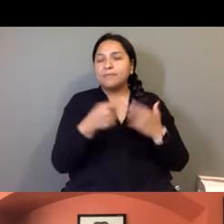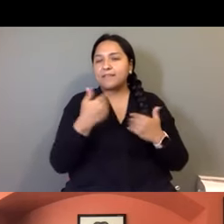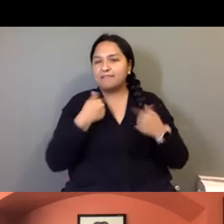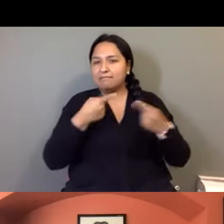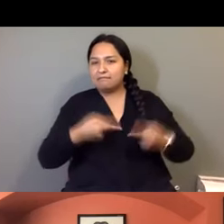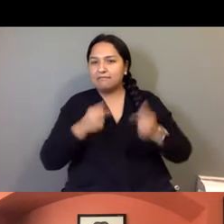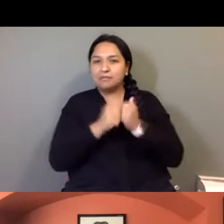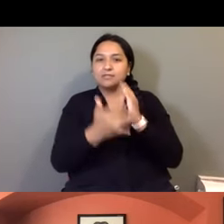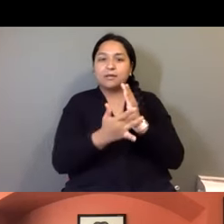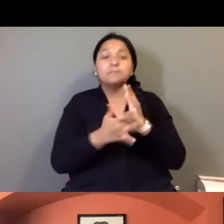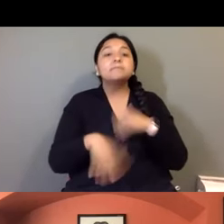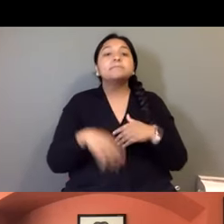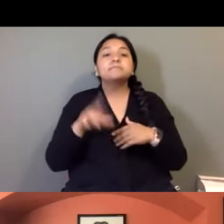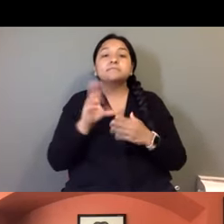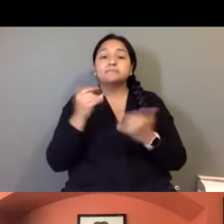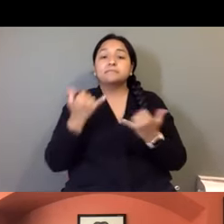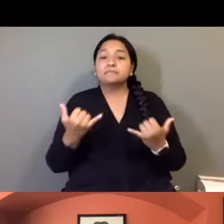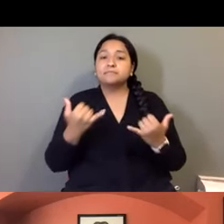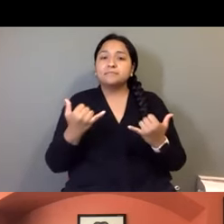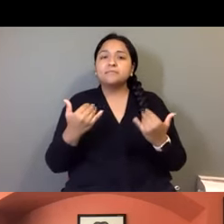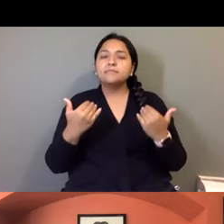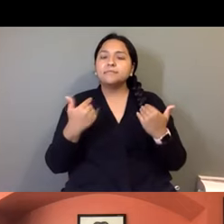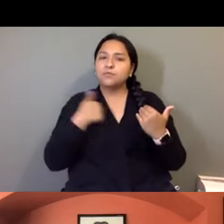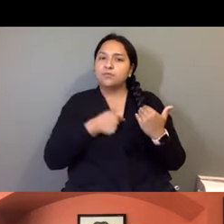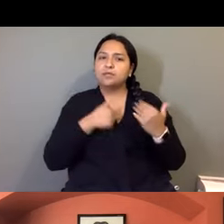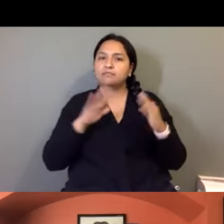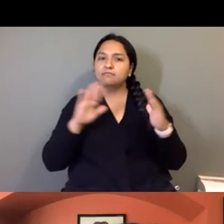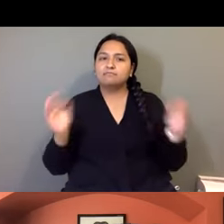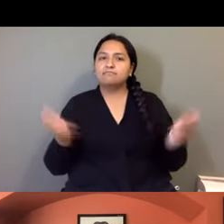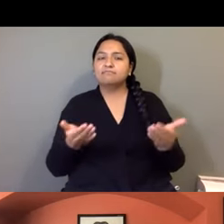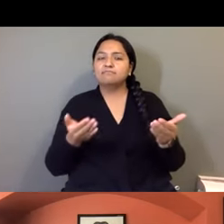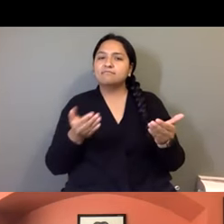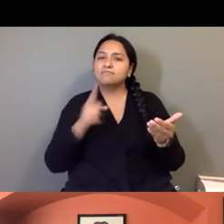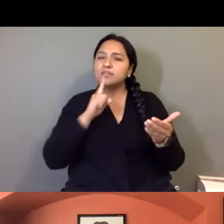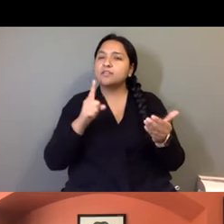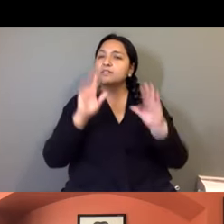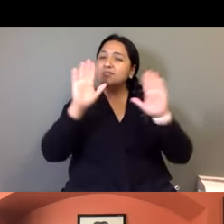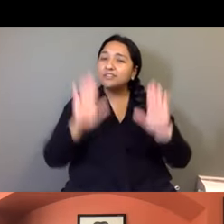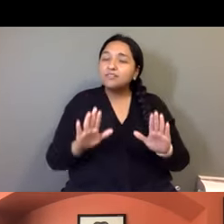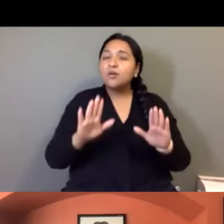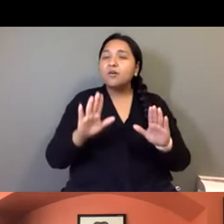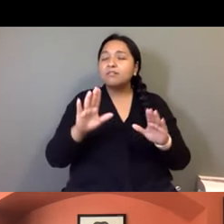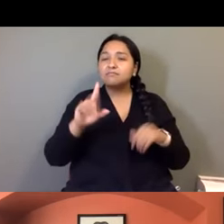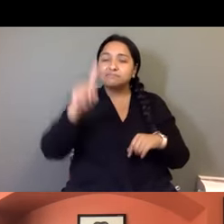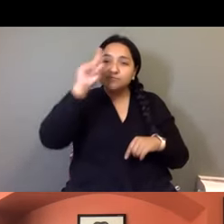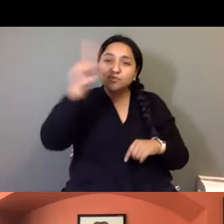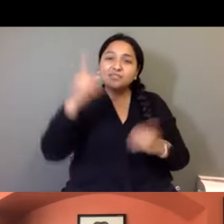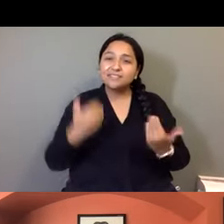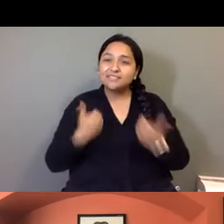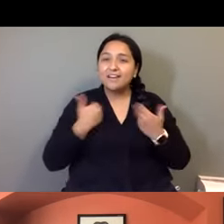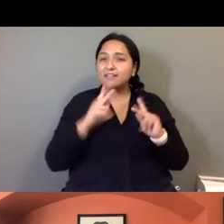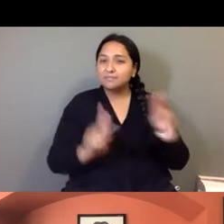And today we present some really brilliant and wonderful young folks. Yes,